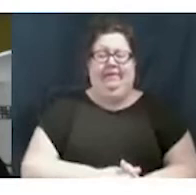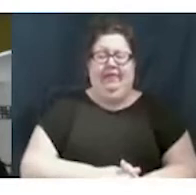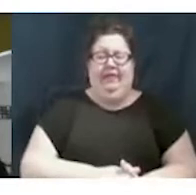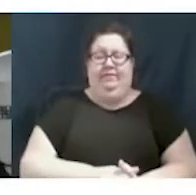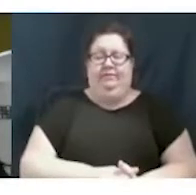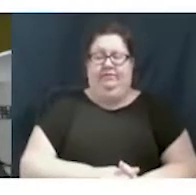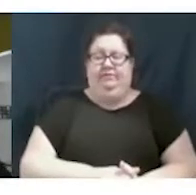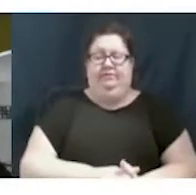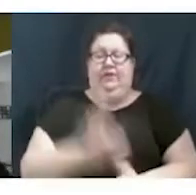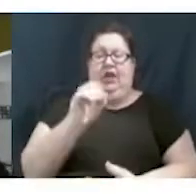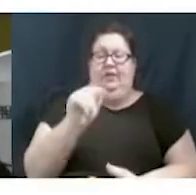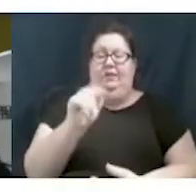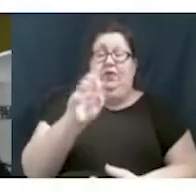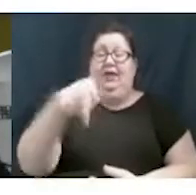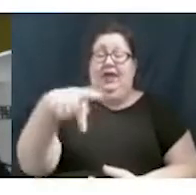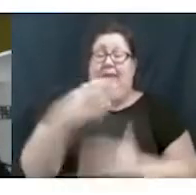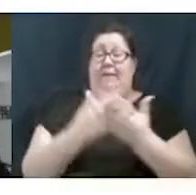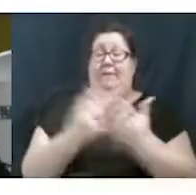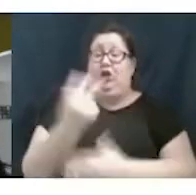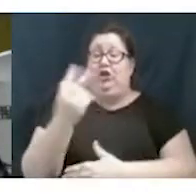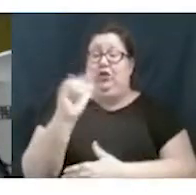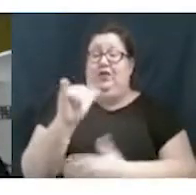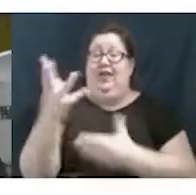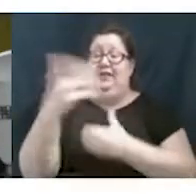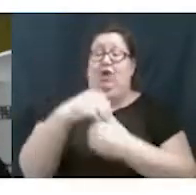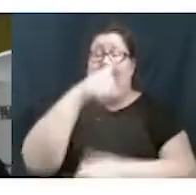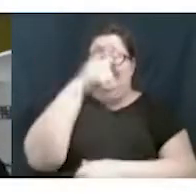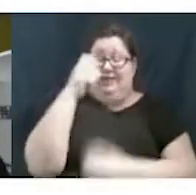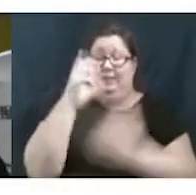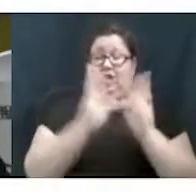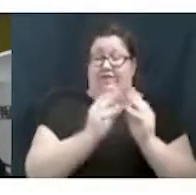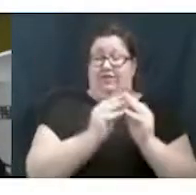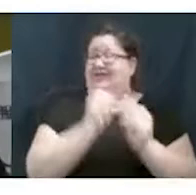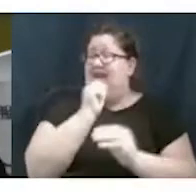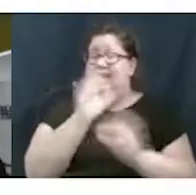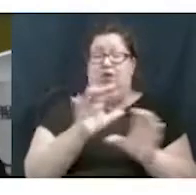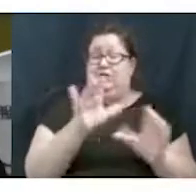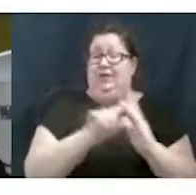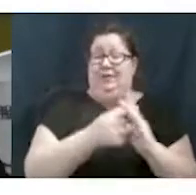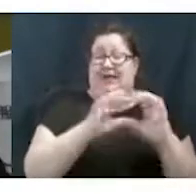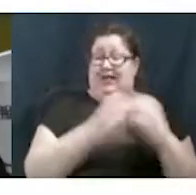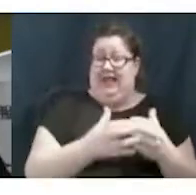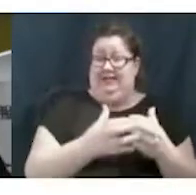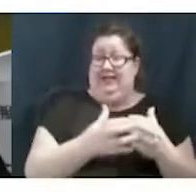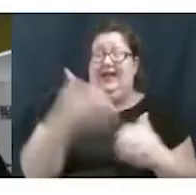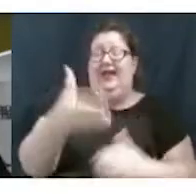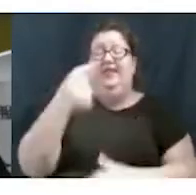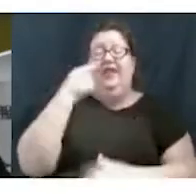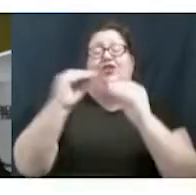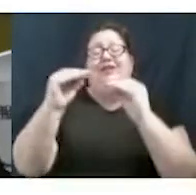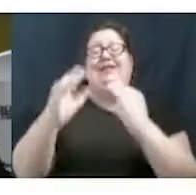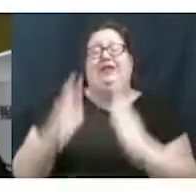The boot camp part 2, that is part of summer conference. I don't do in the beginning of class. It's there for teacher